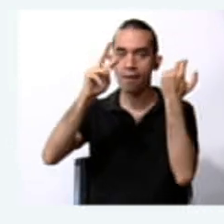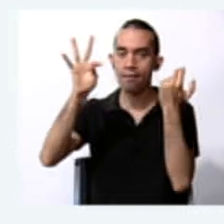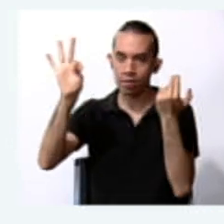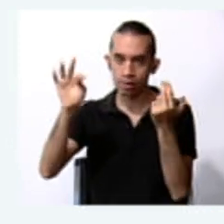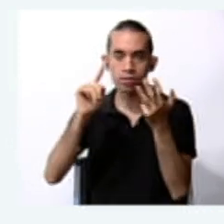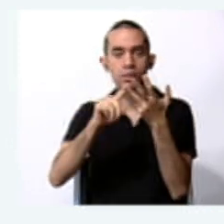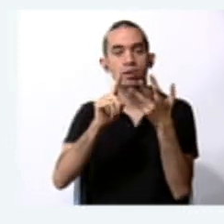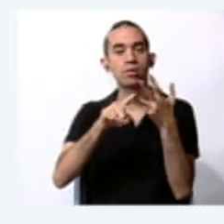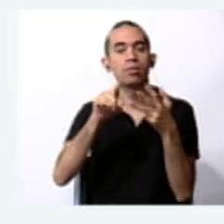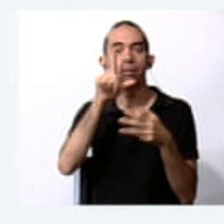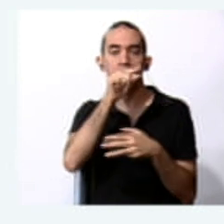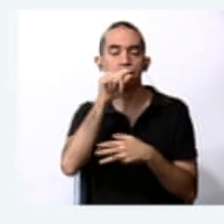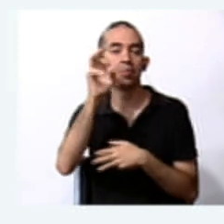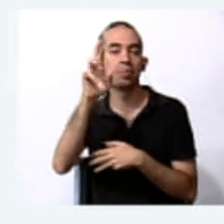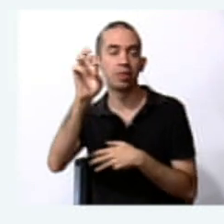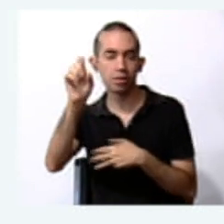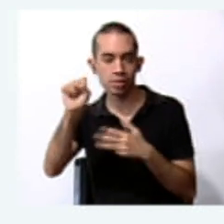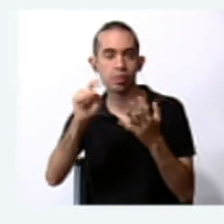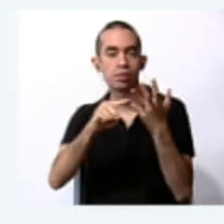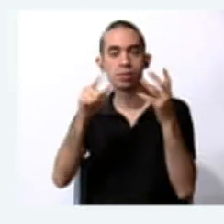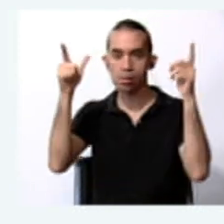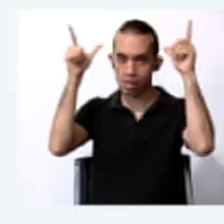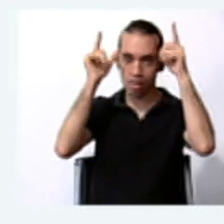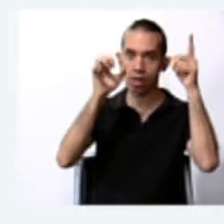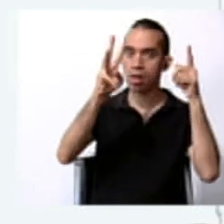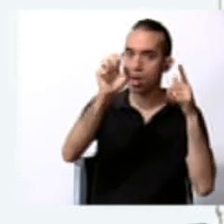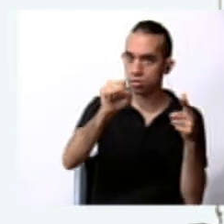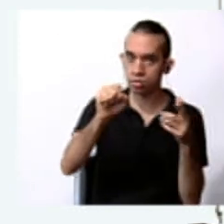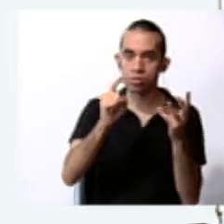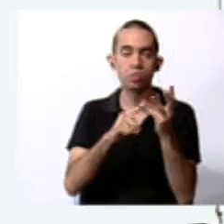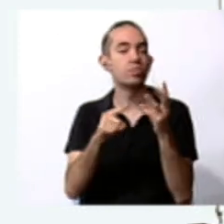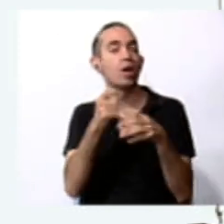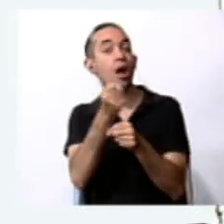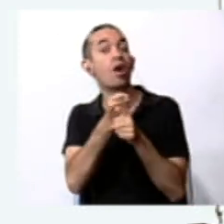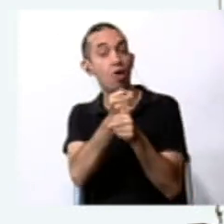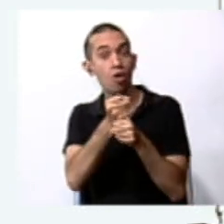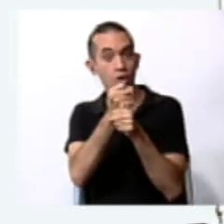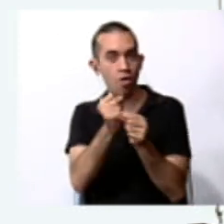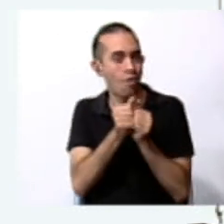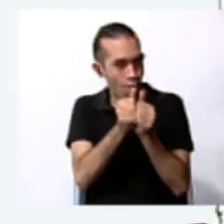birds, cows, and a horse. Let's see the answers.